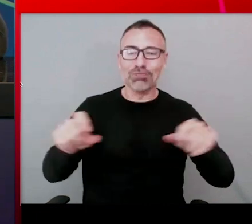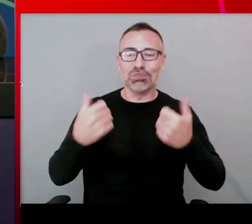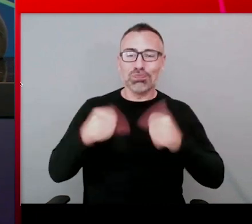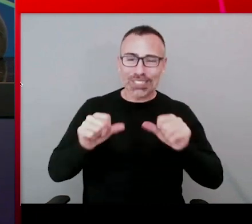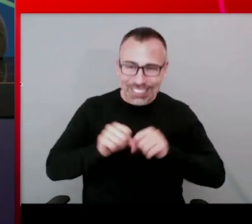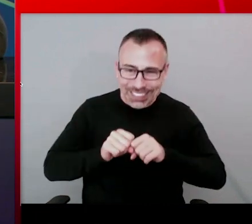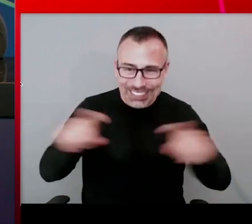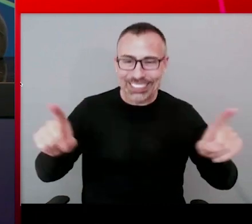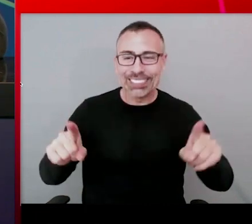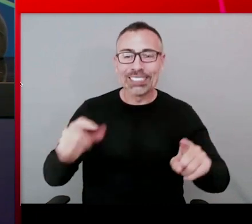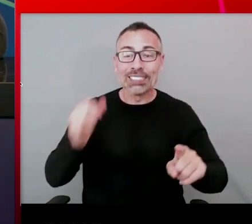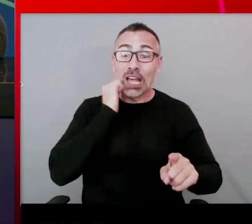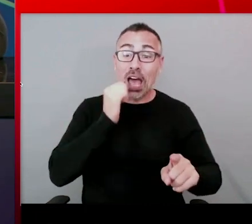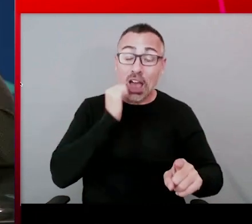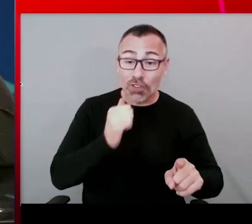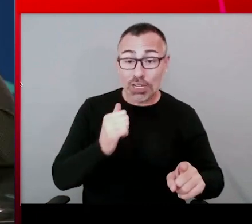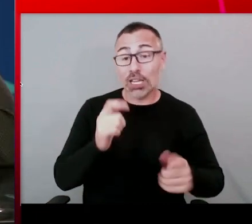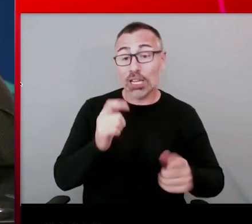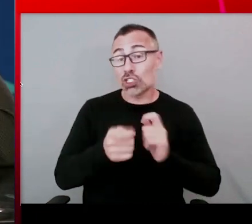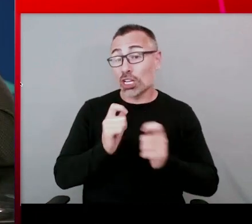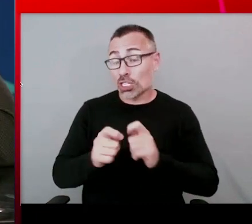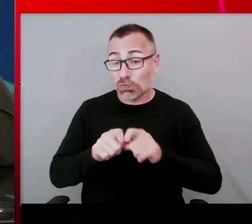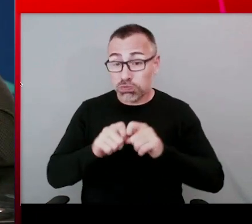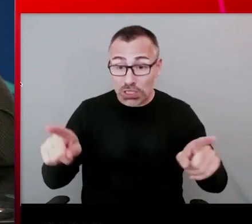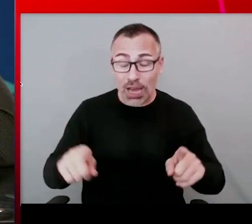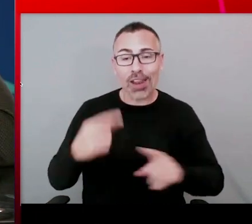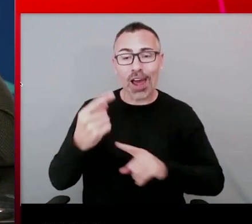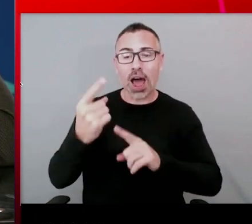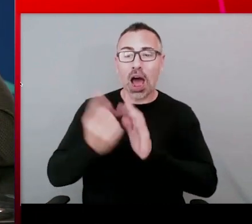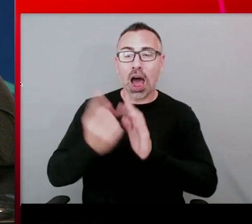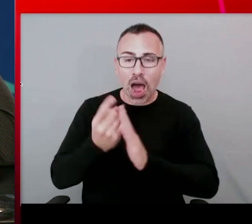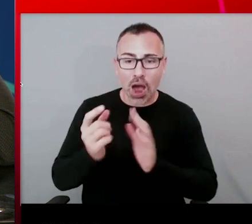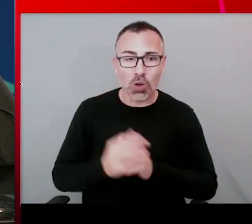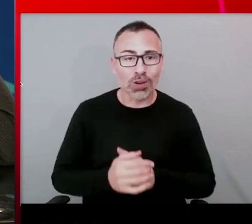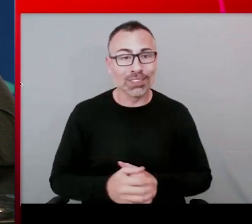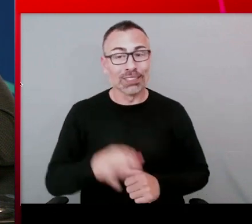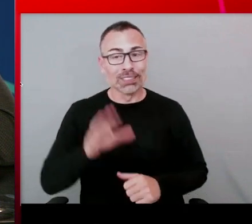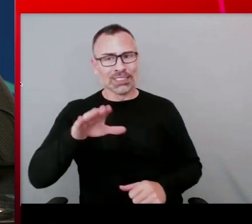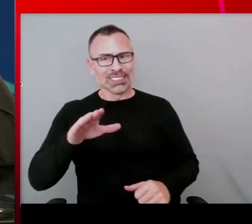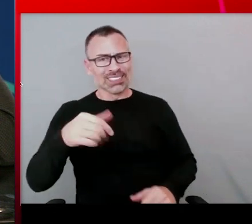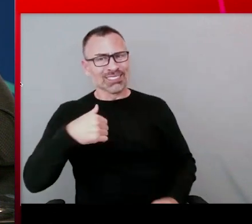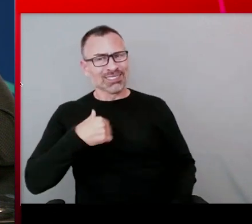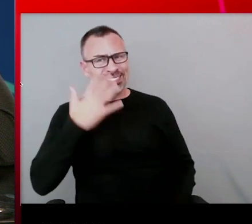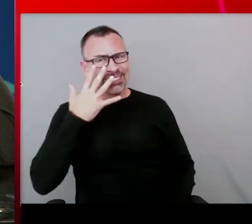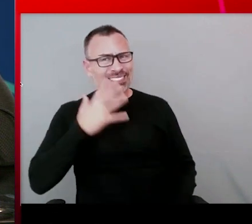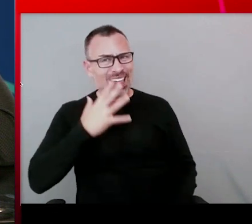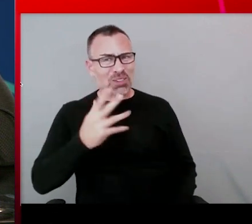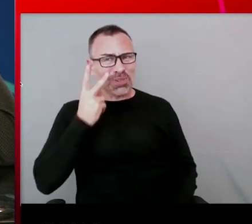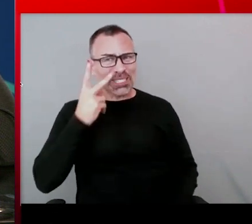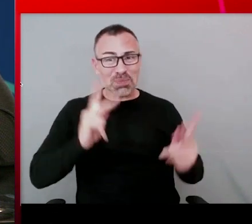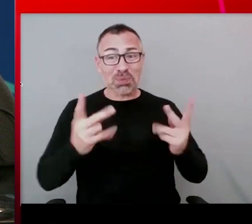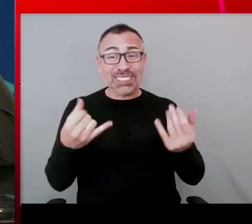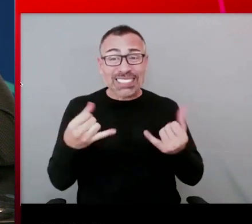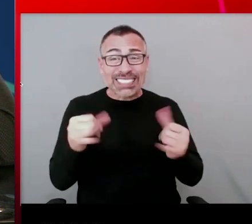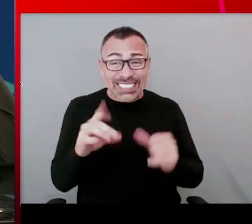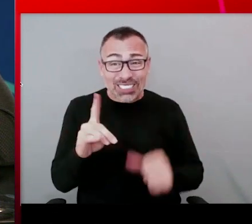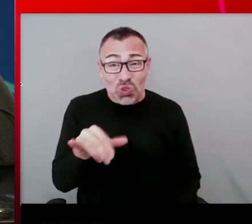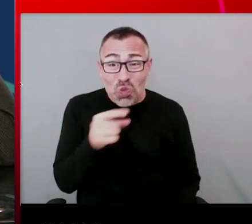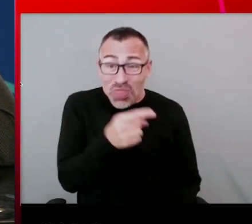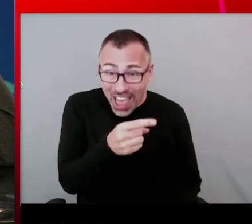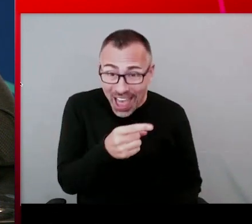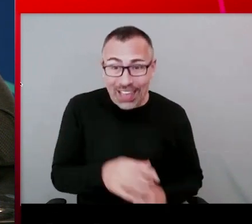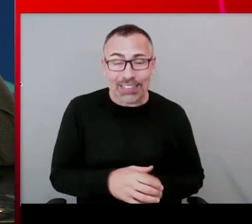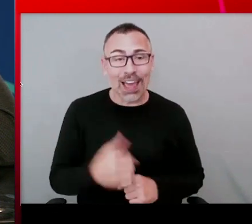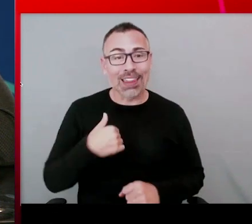It's still, we run into prospects or people that unfortunately still do that. Yeah. And that's when I really get excited because let me show you a